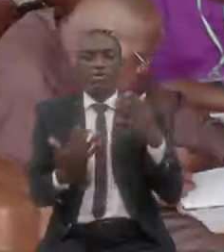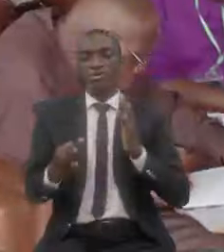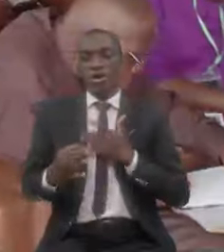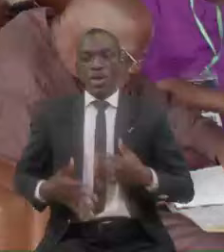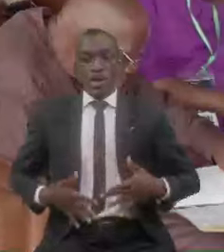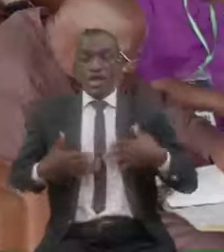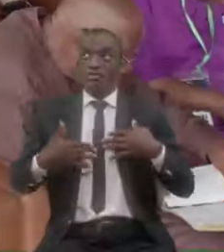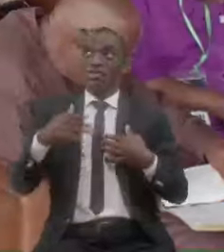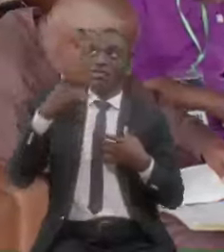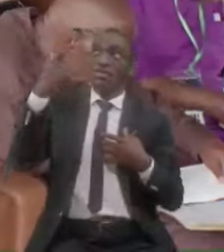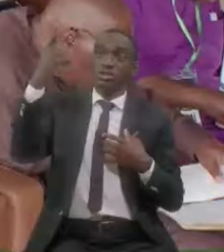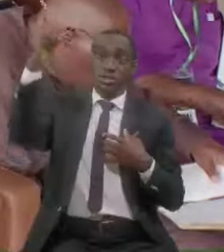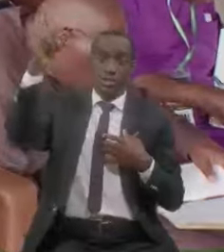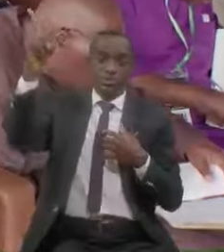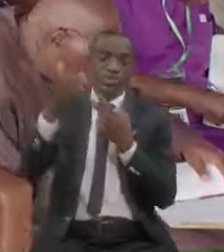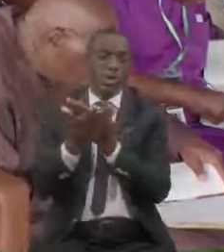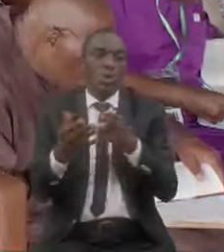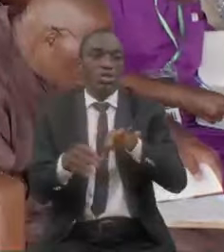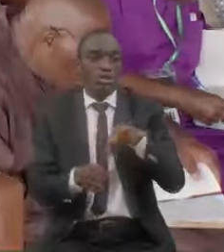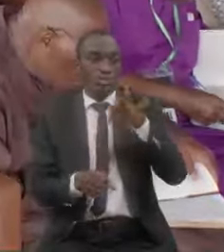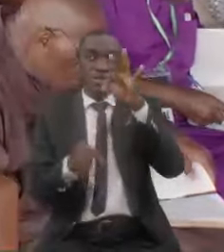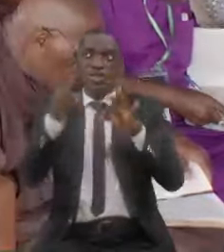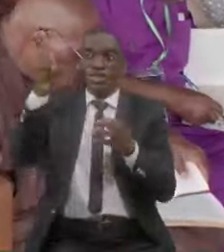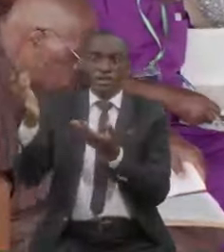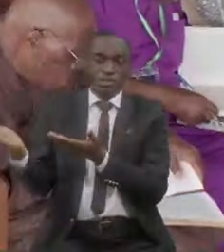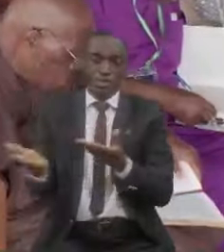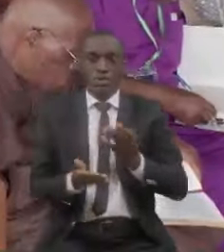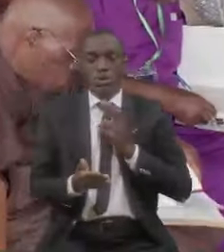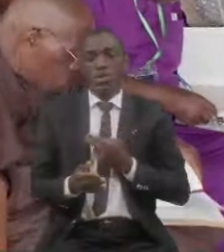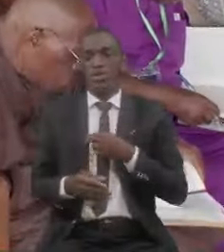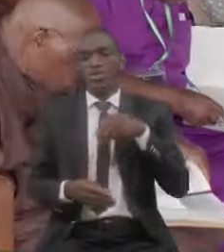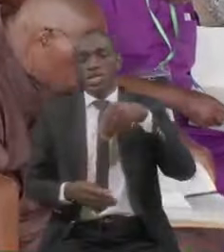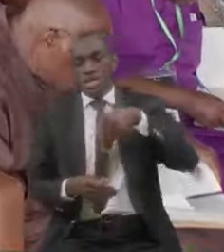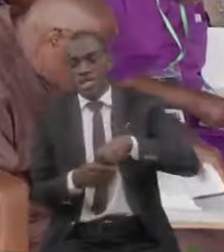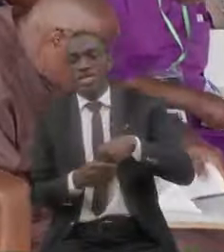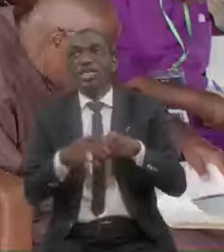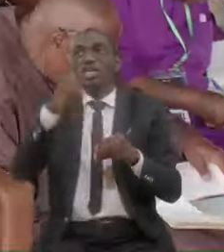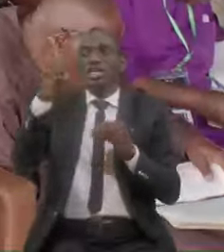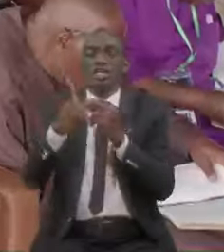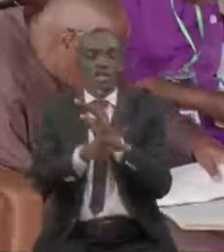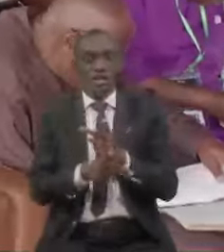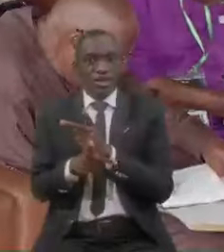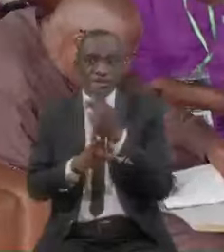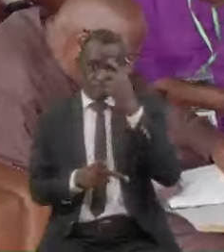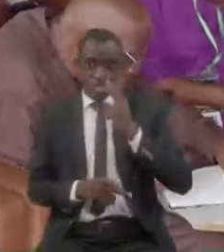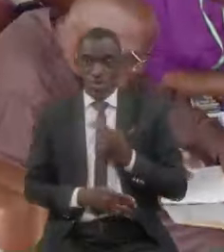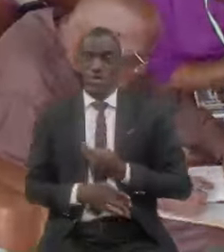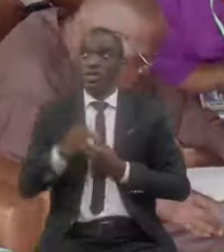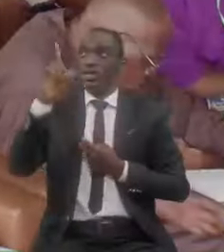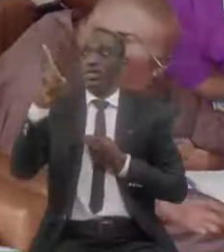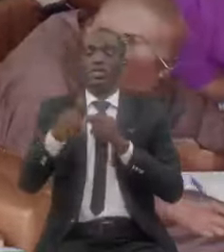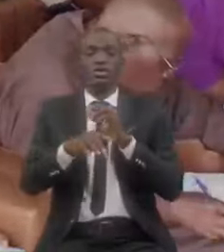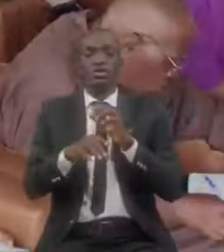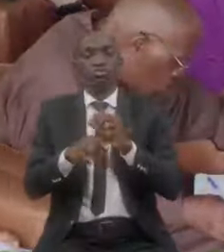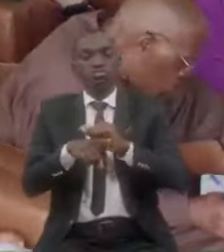us in. It's the one that also cares for us, cultivates us, and he comforts us. It's